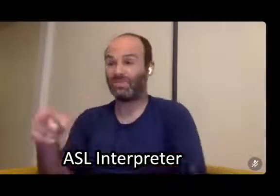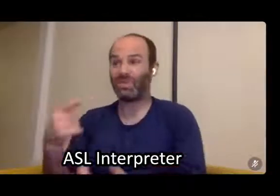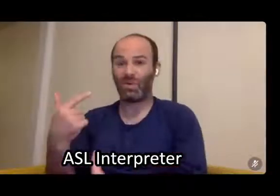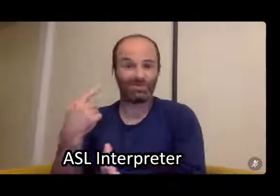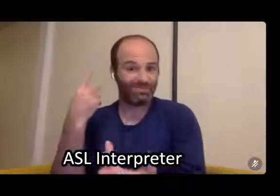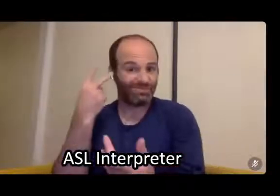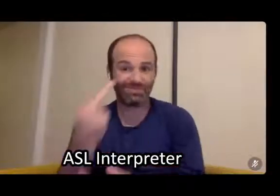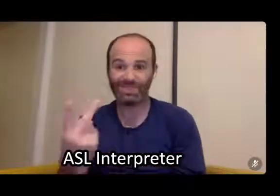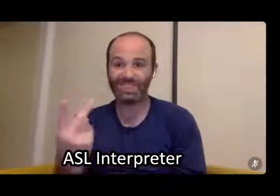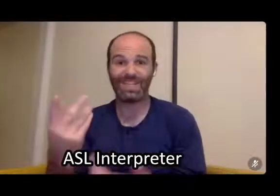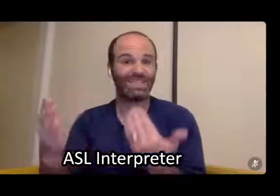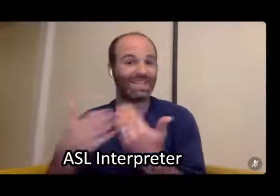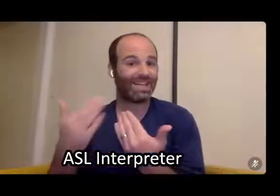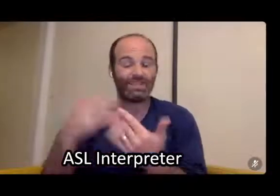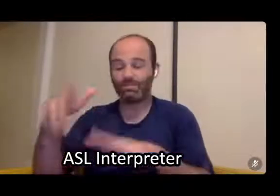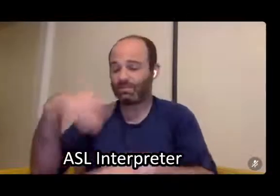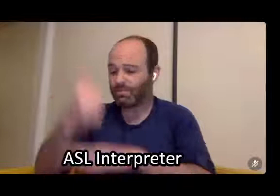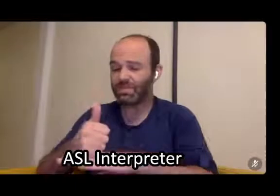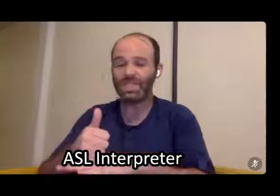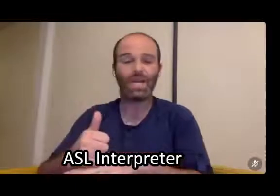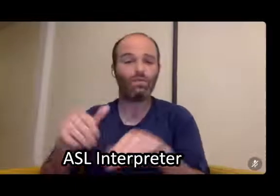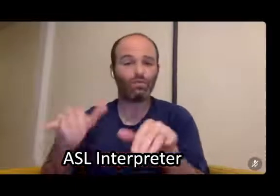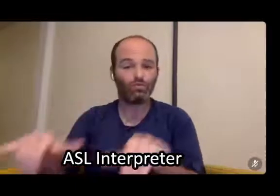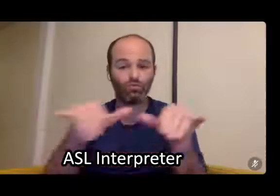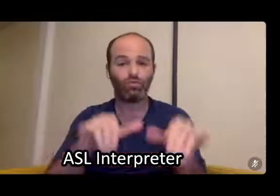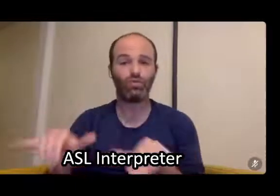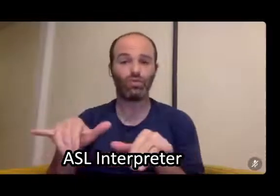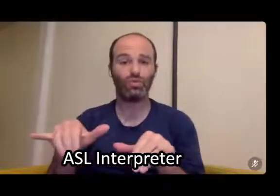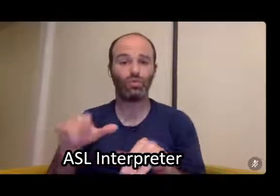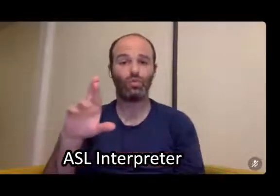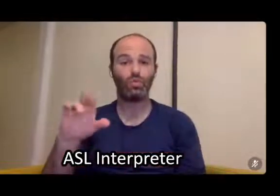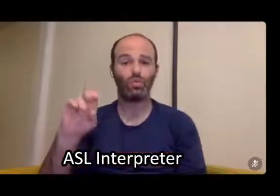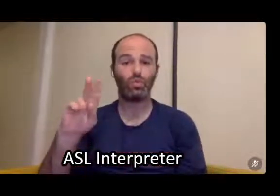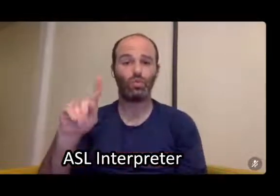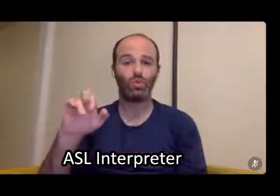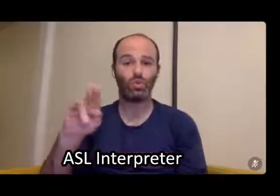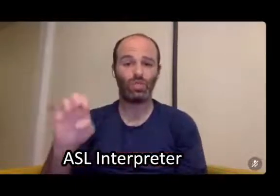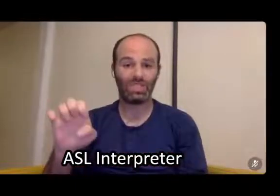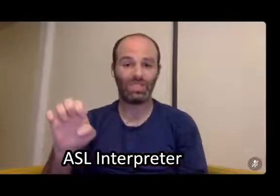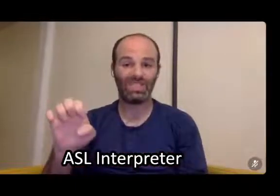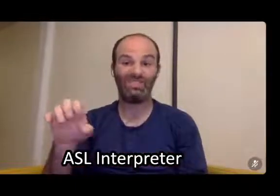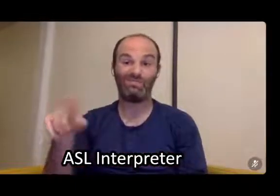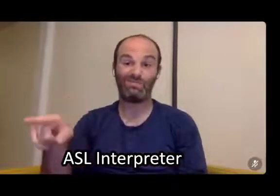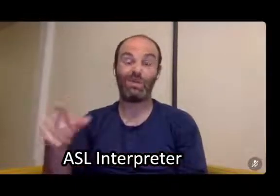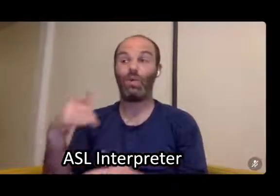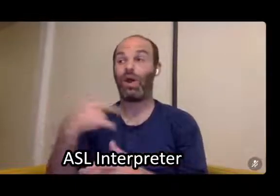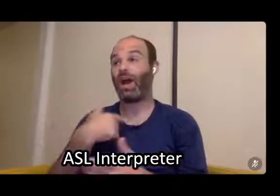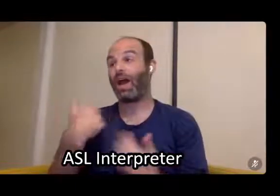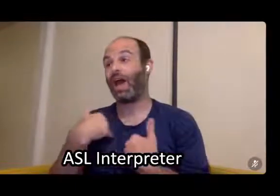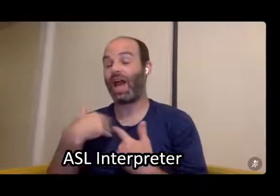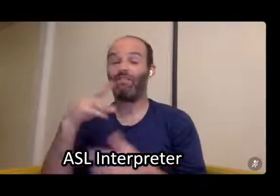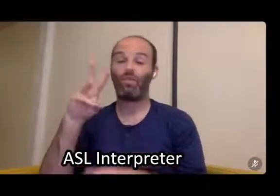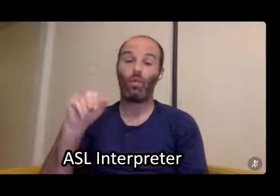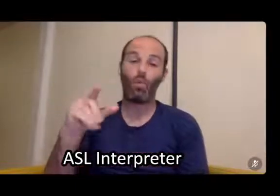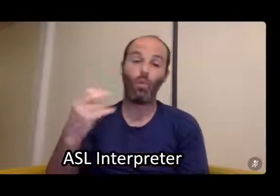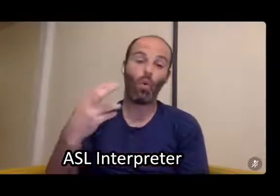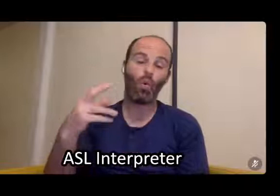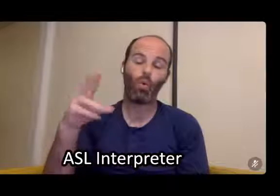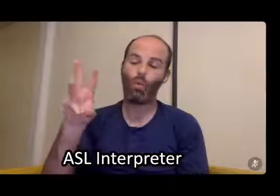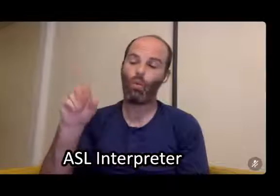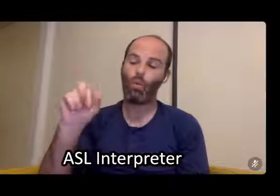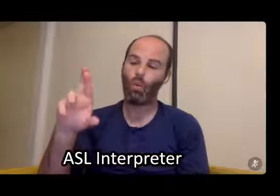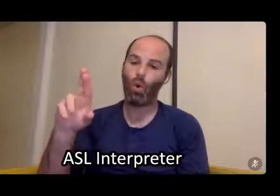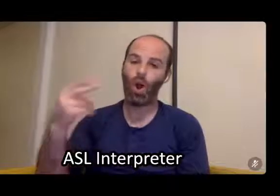have variations on what I might say. So Warhammer test or Warhammer roll, and it will give me a result.